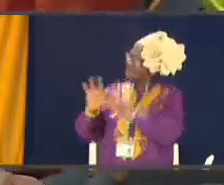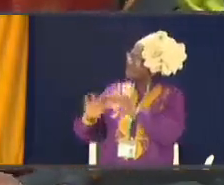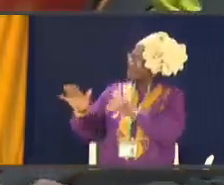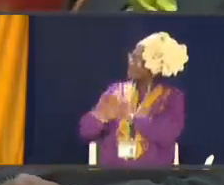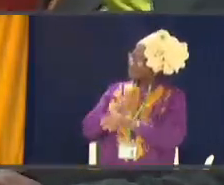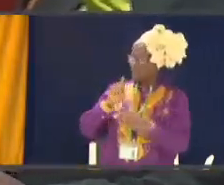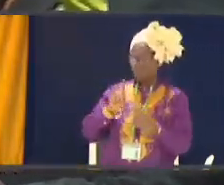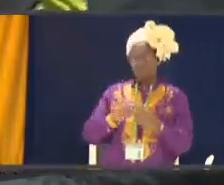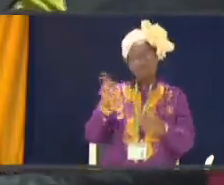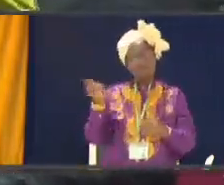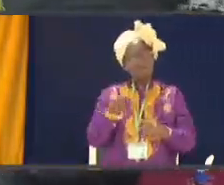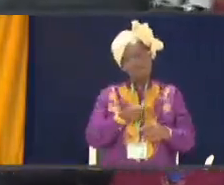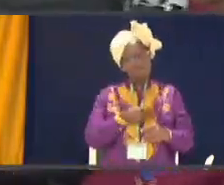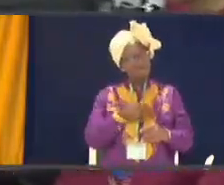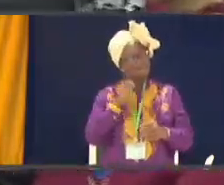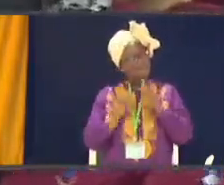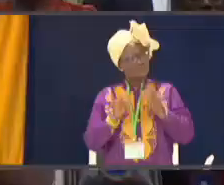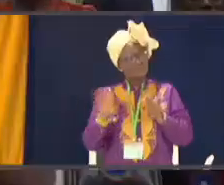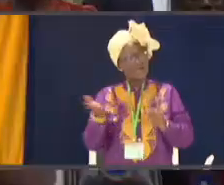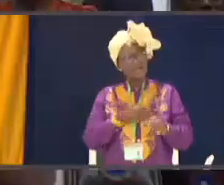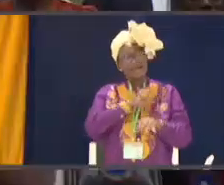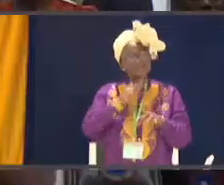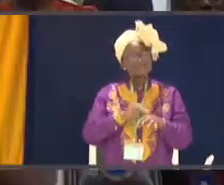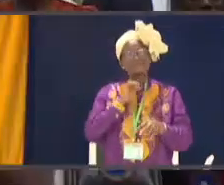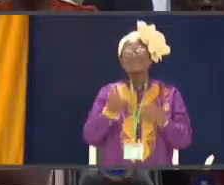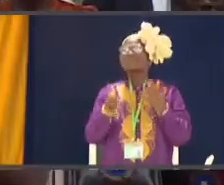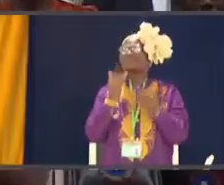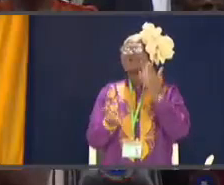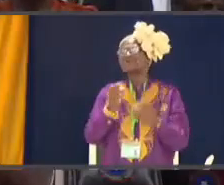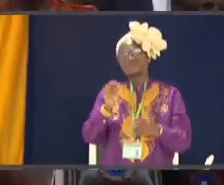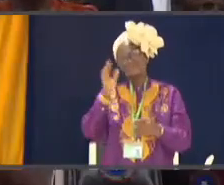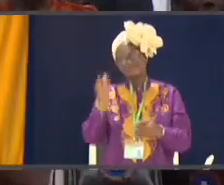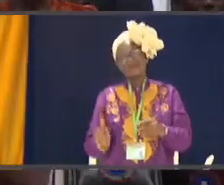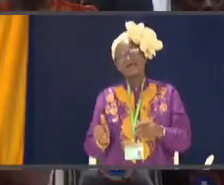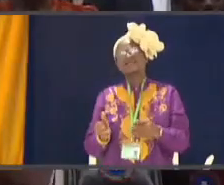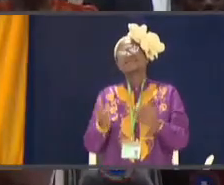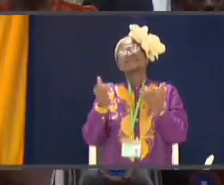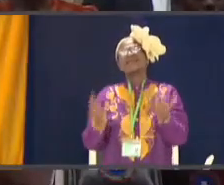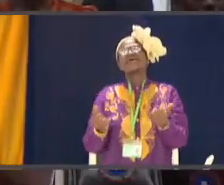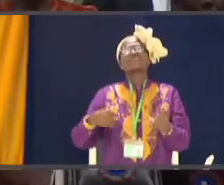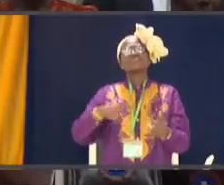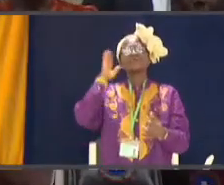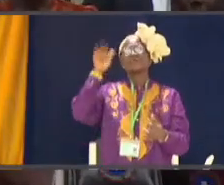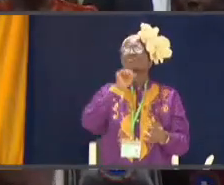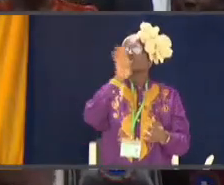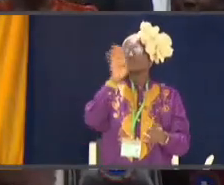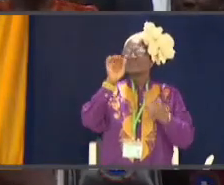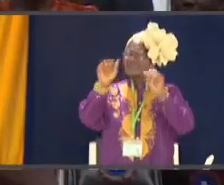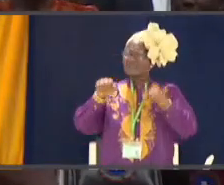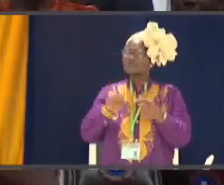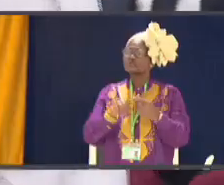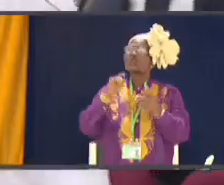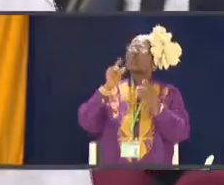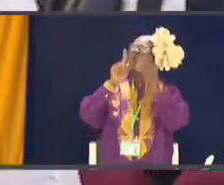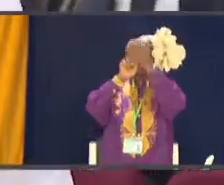if our nation is burning by now, we won't be able to hold this program. Father,